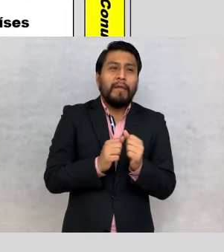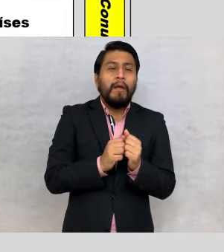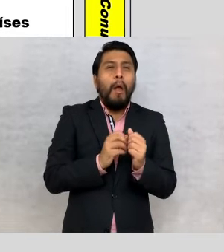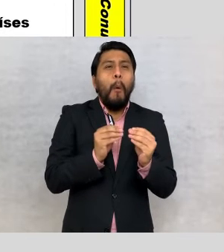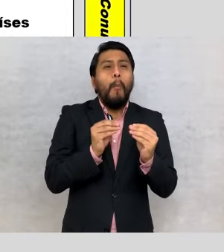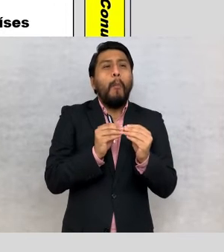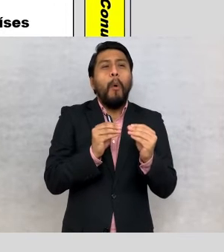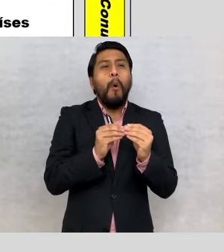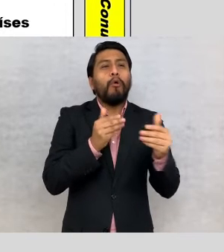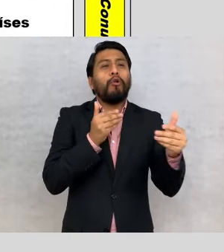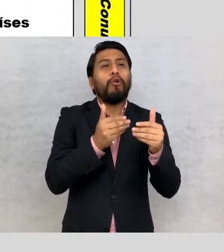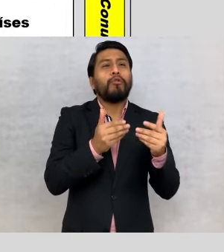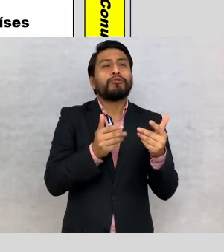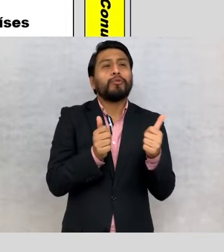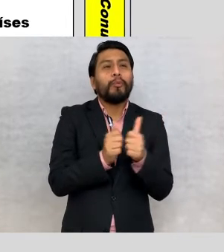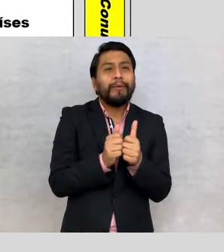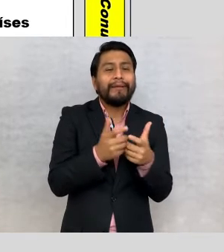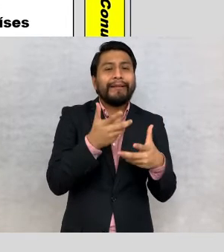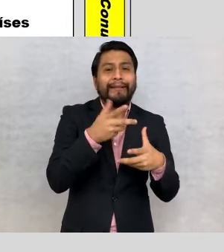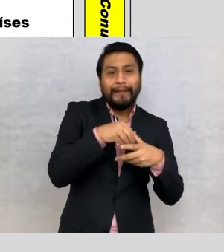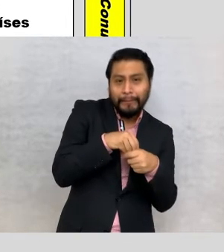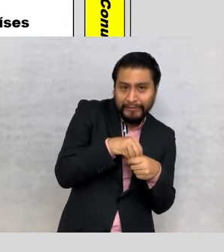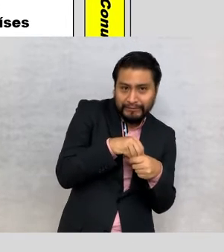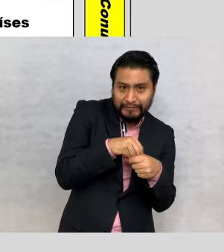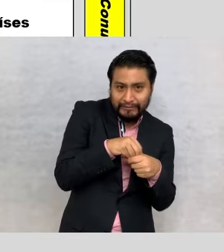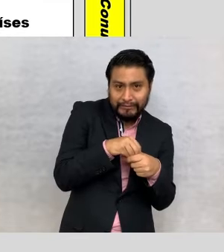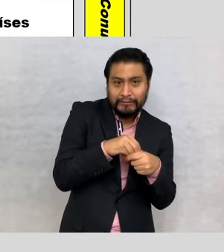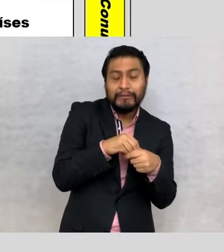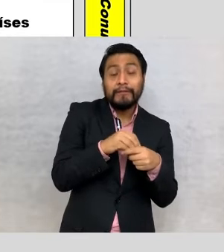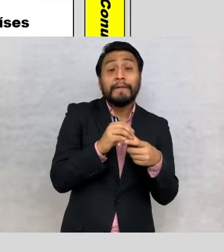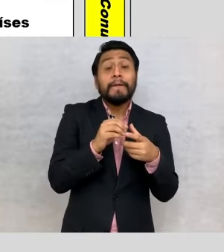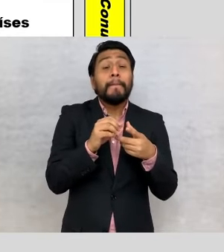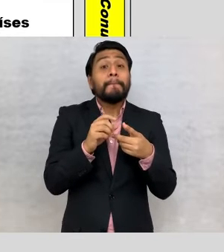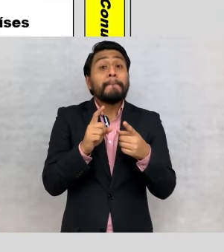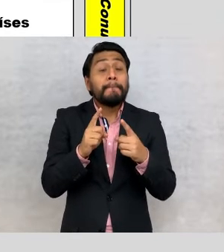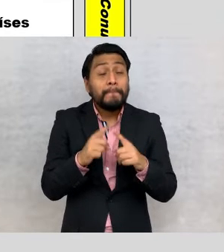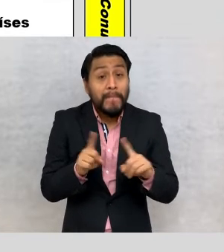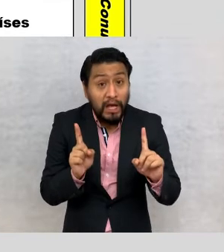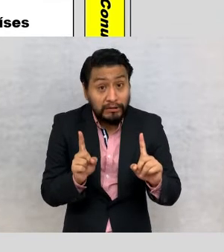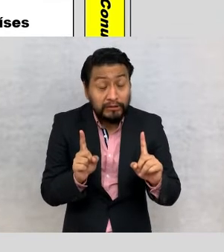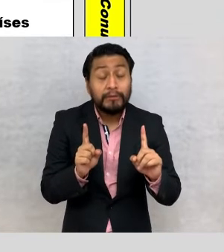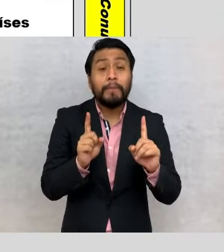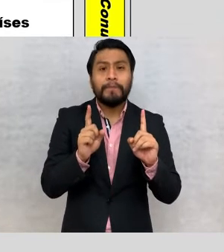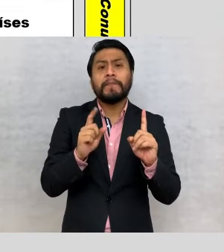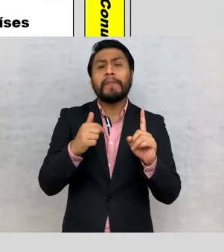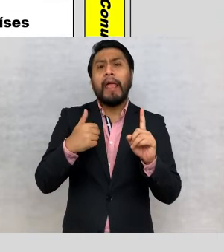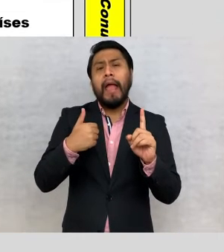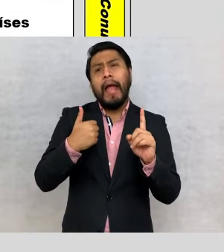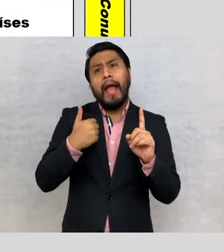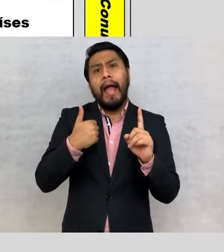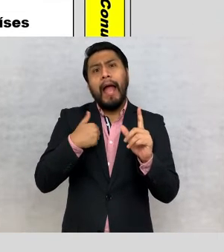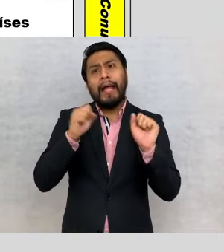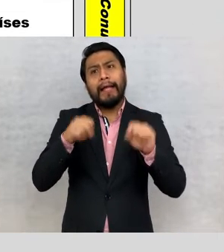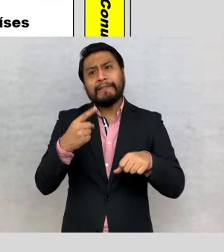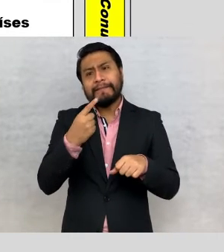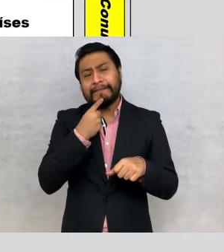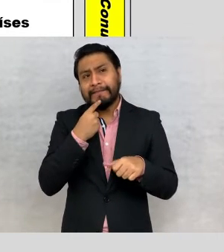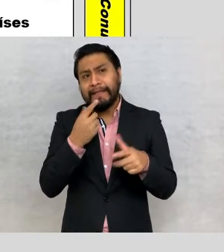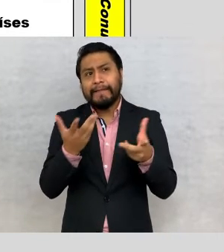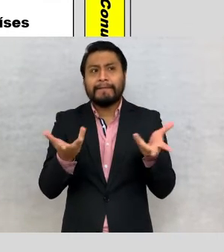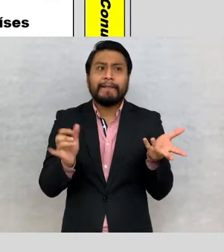closer to implicit or concealed coercion, even though I'm going to suggest